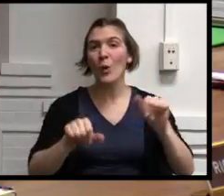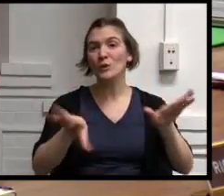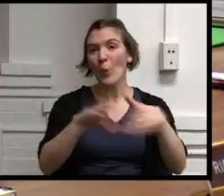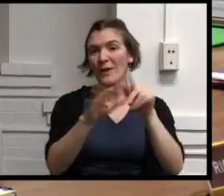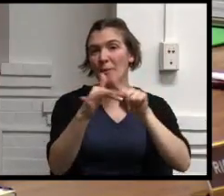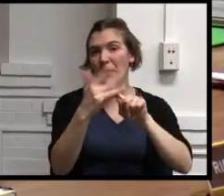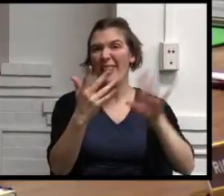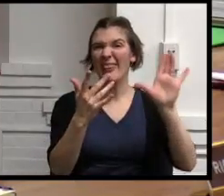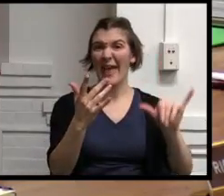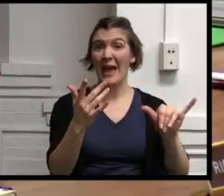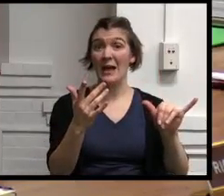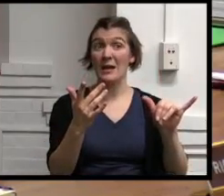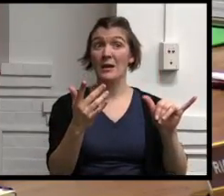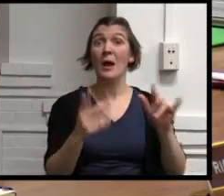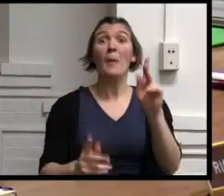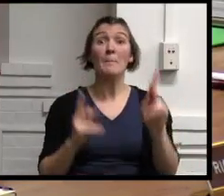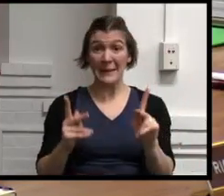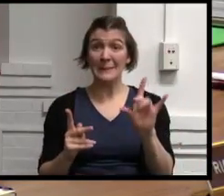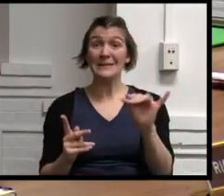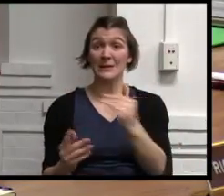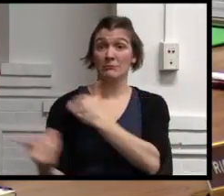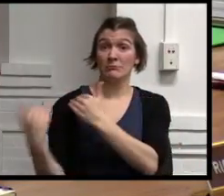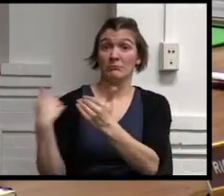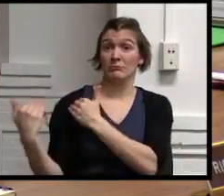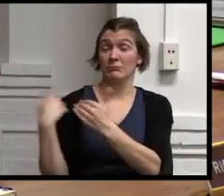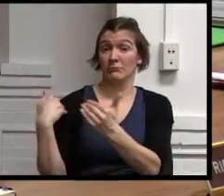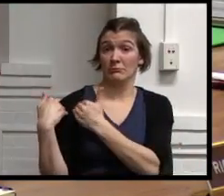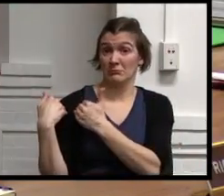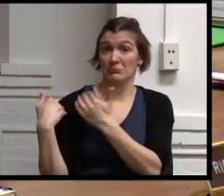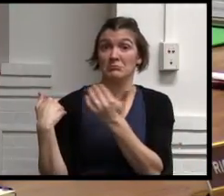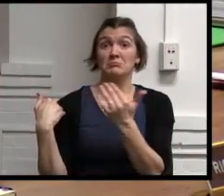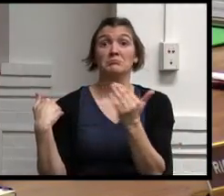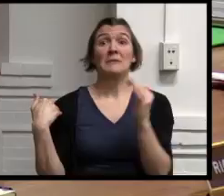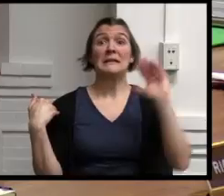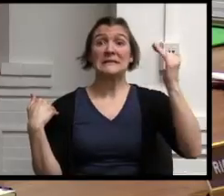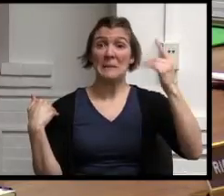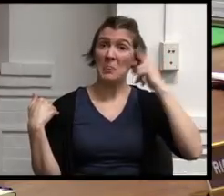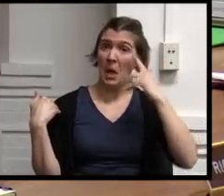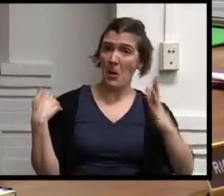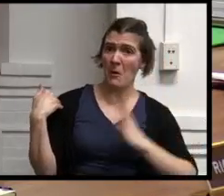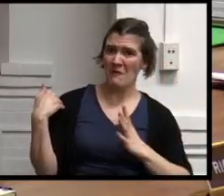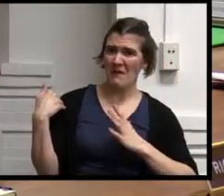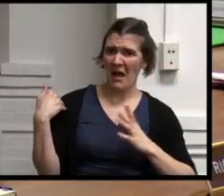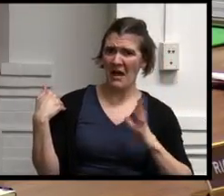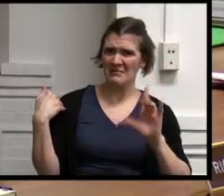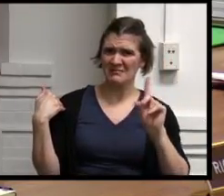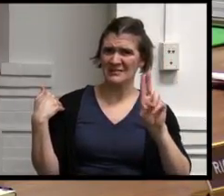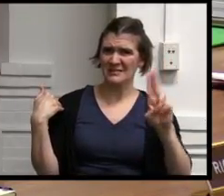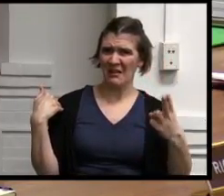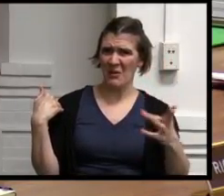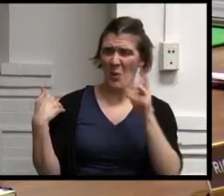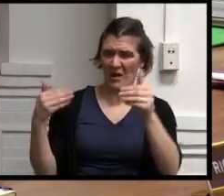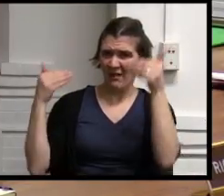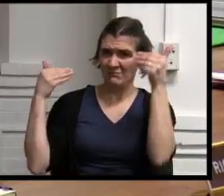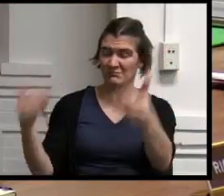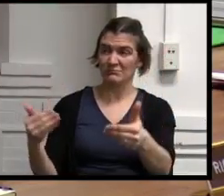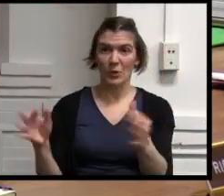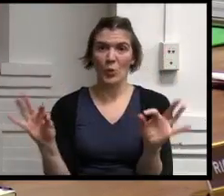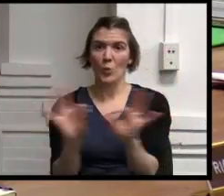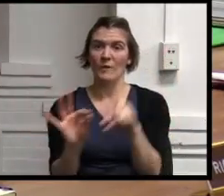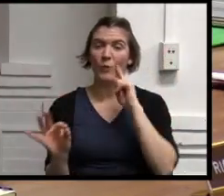several people speak to me after last week's meeting, and they thought that that was a no-brainer and a real asset to the